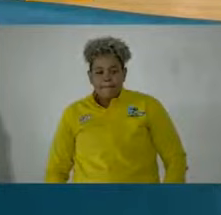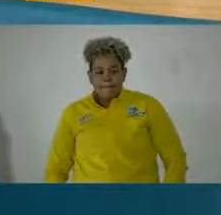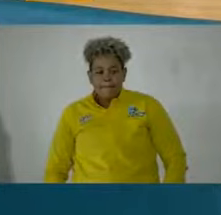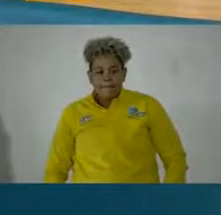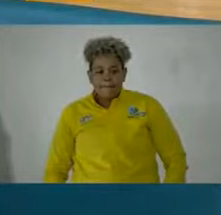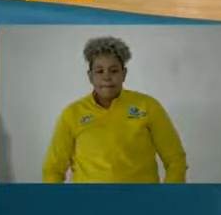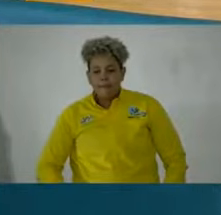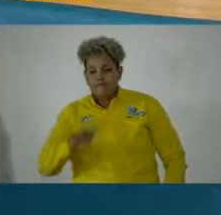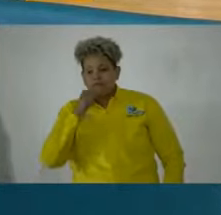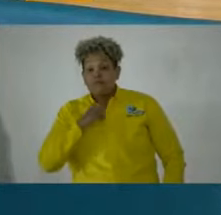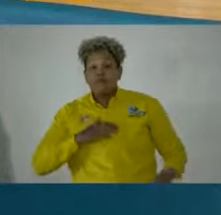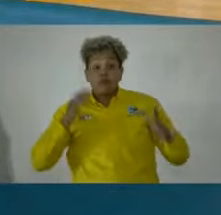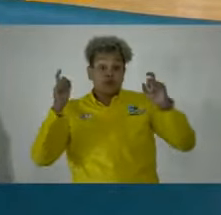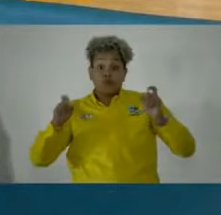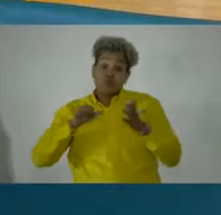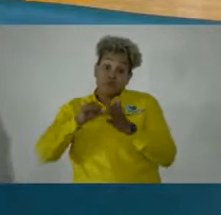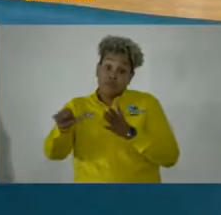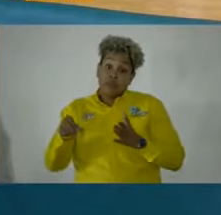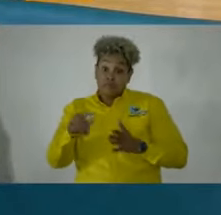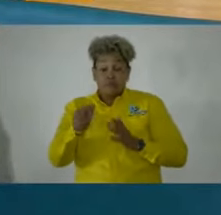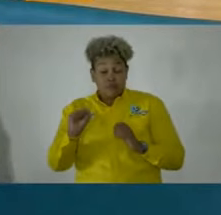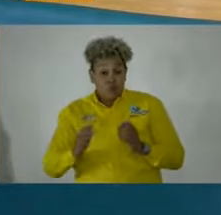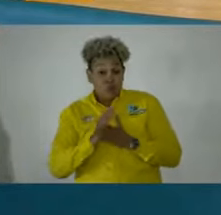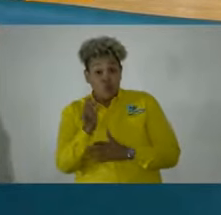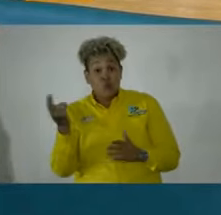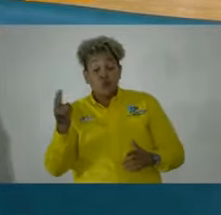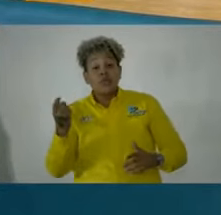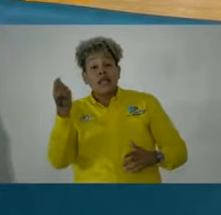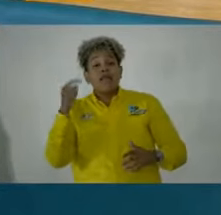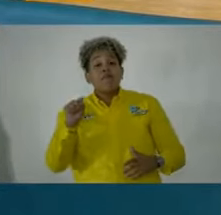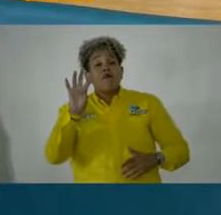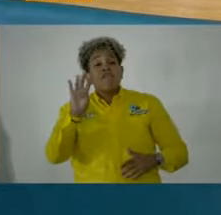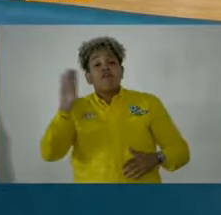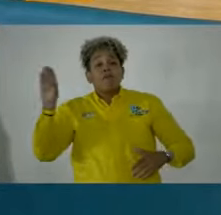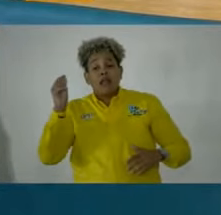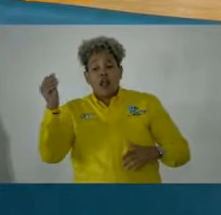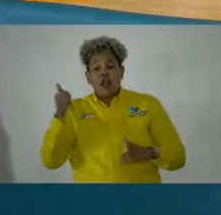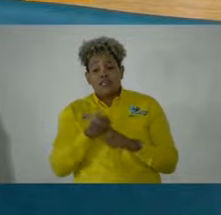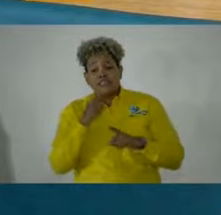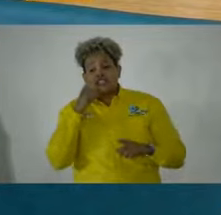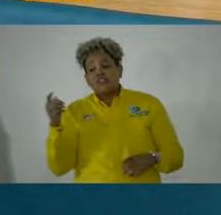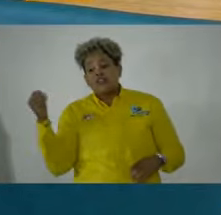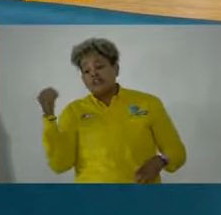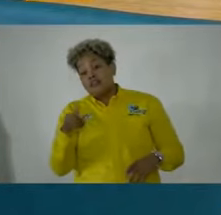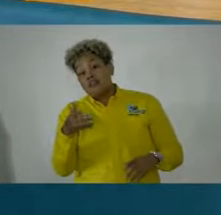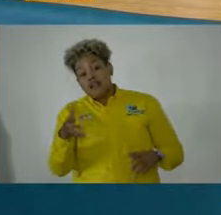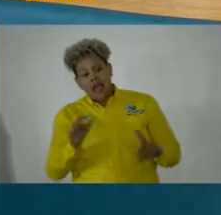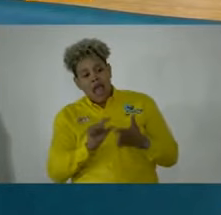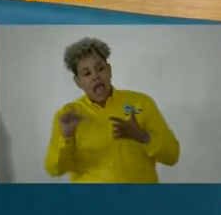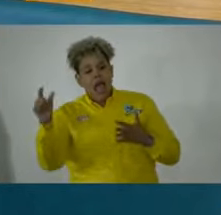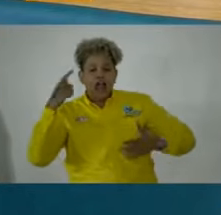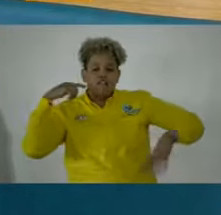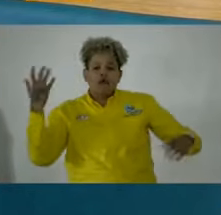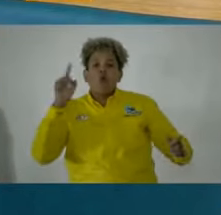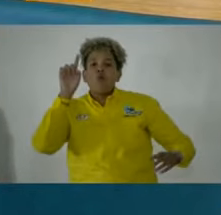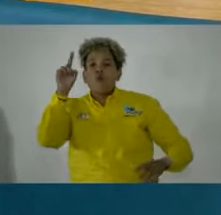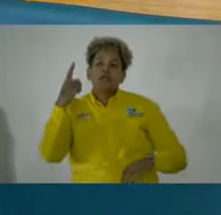And Madam Speaker, it could have been paid for by using the $11.4 billion that has been allocated to the